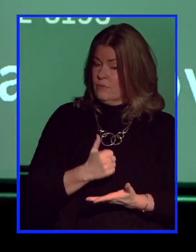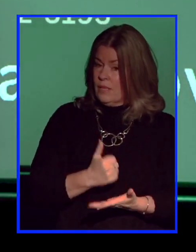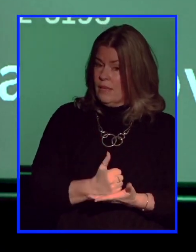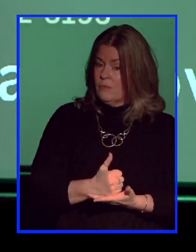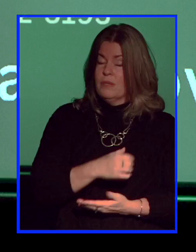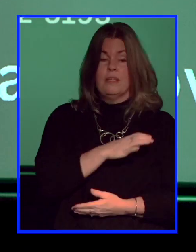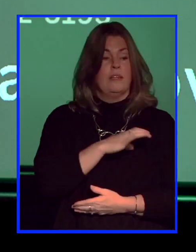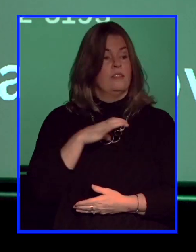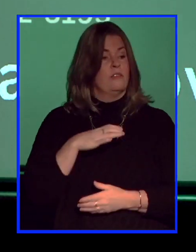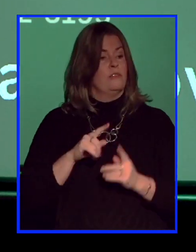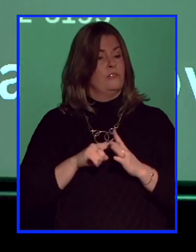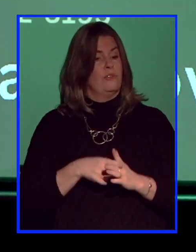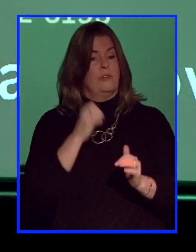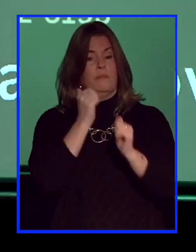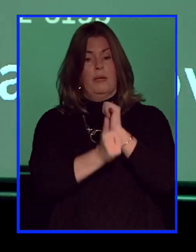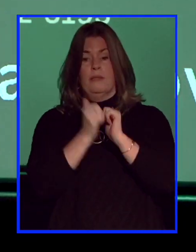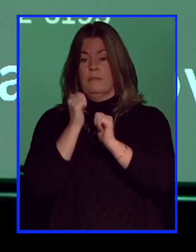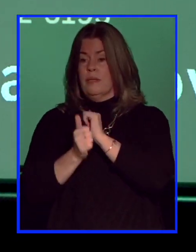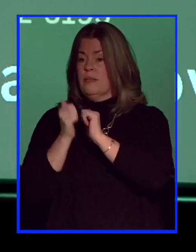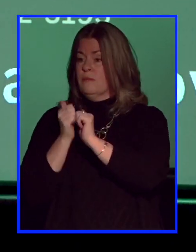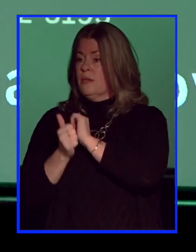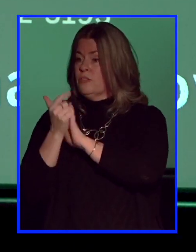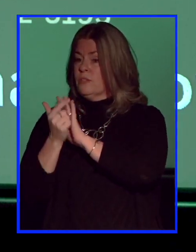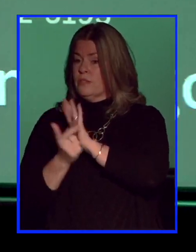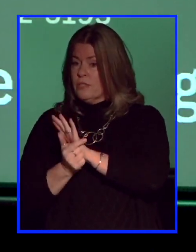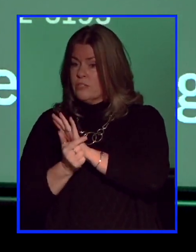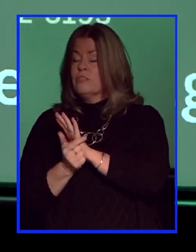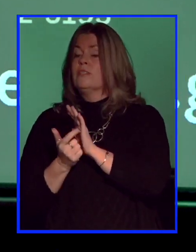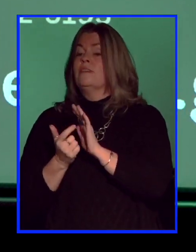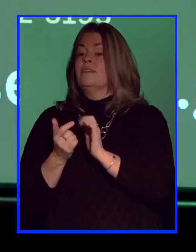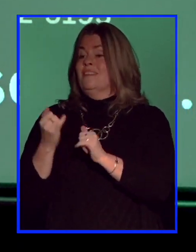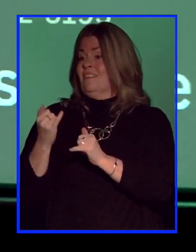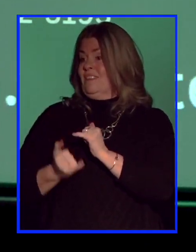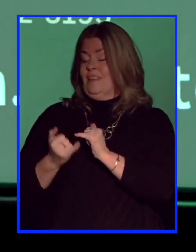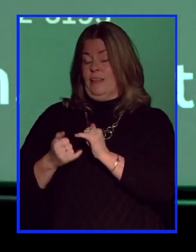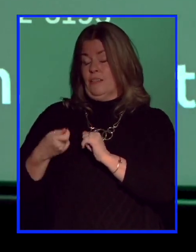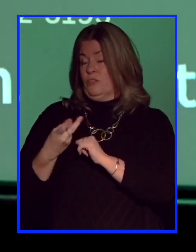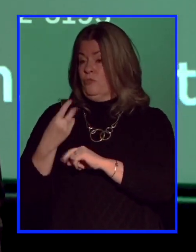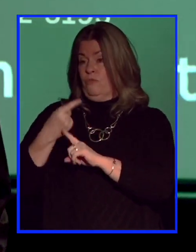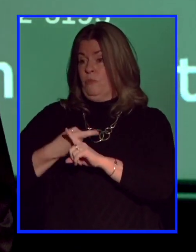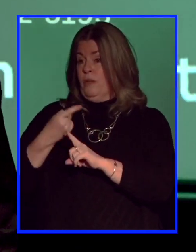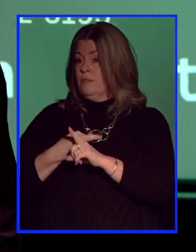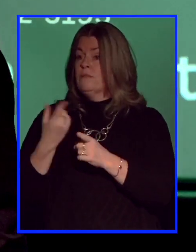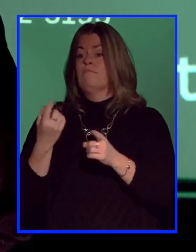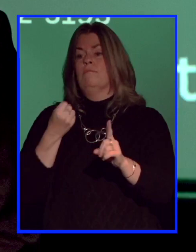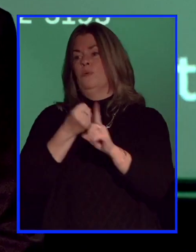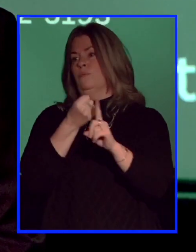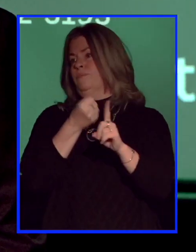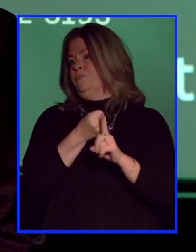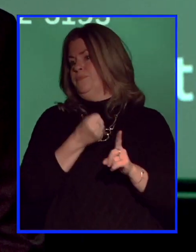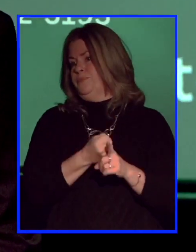Congress started passing legislation in those last several months that really made a difference.